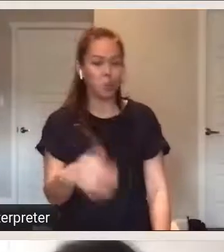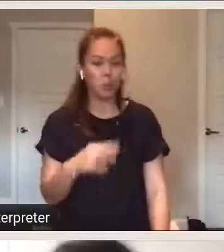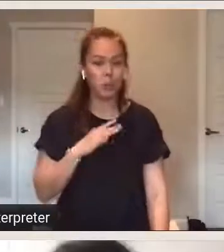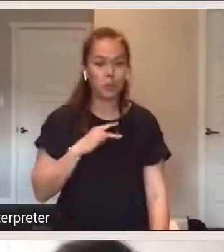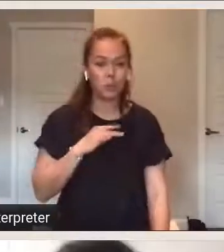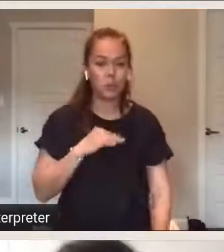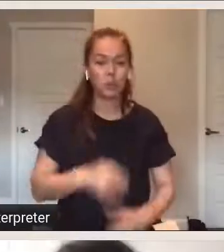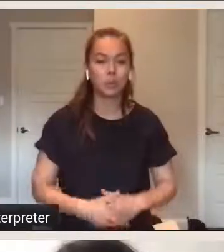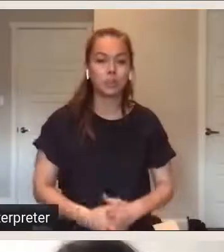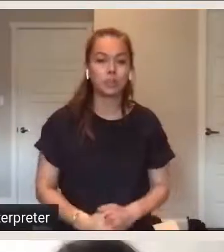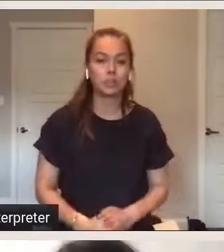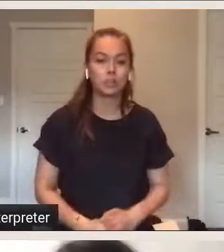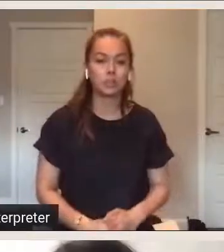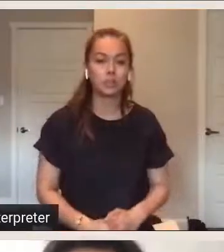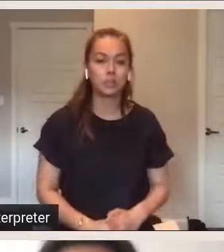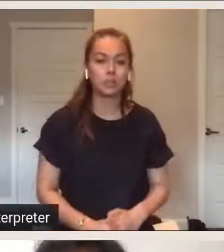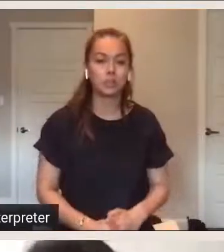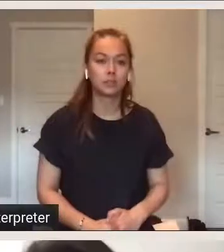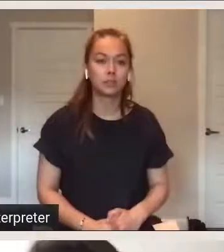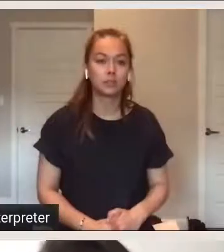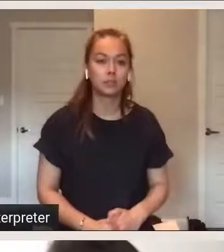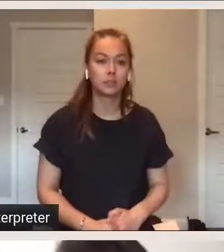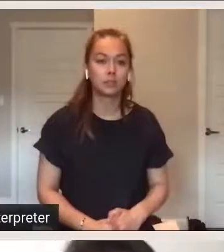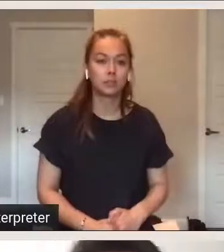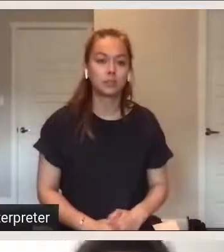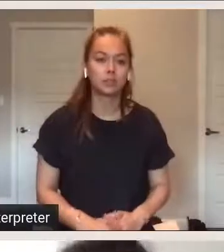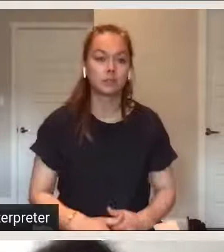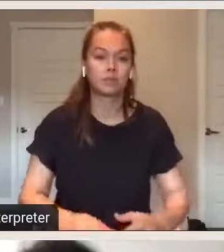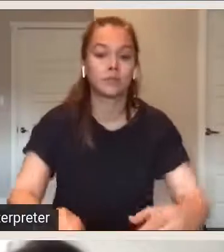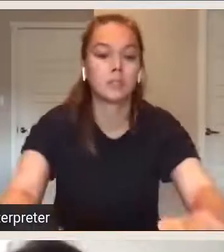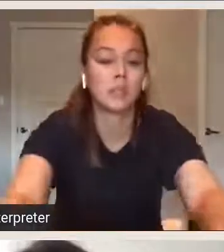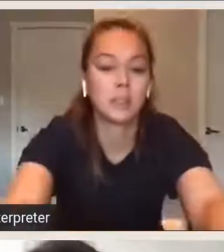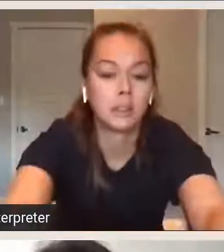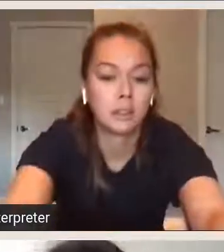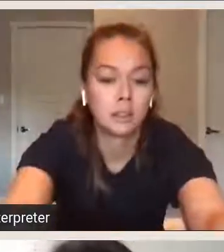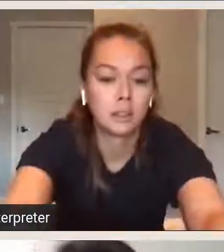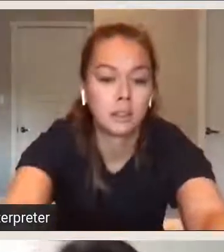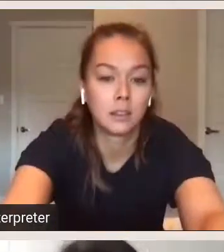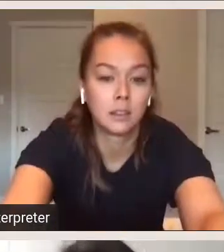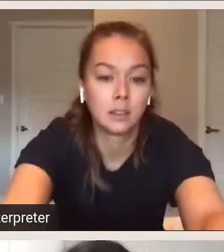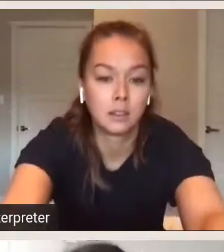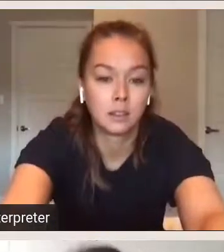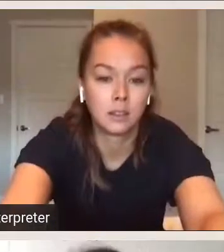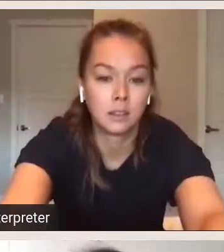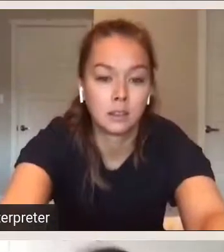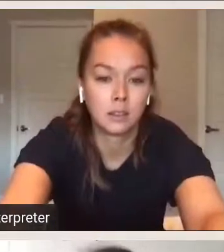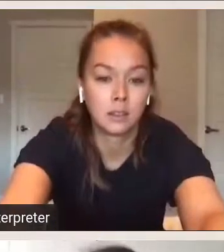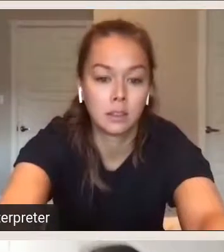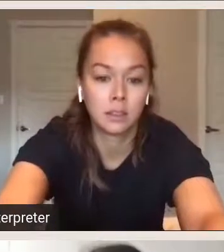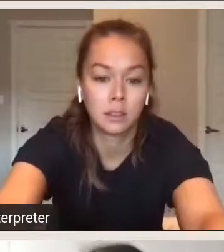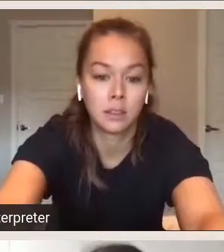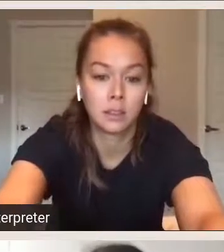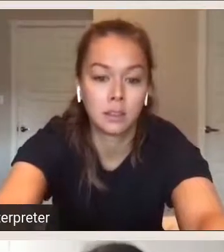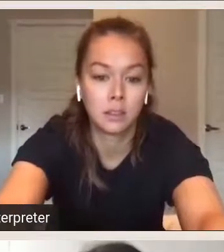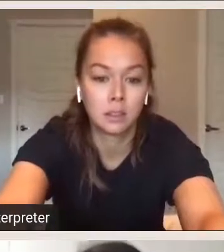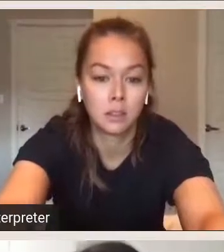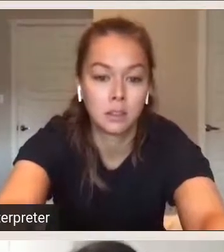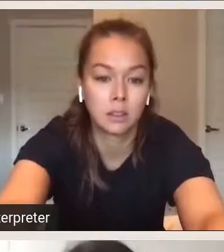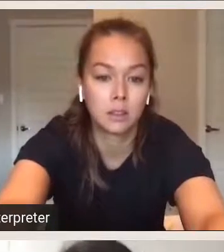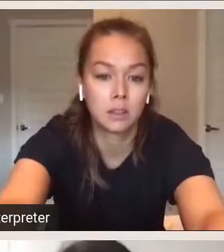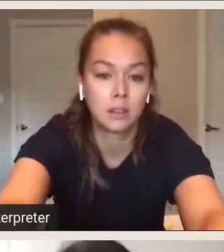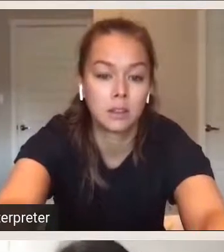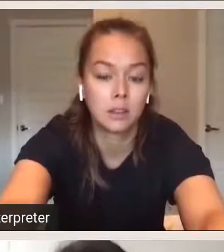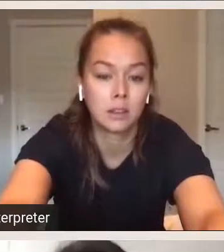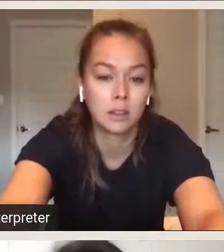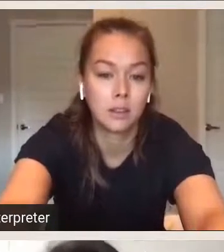can call upon you both. So I have a comment and a question for